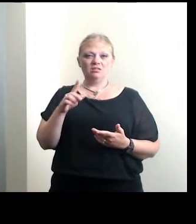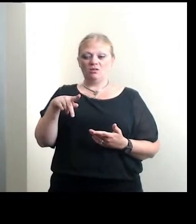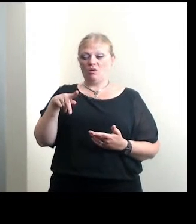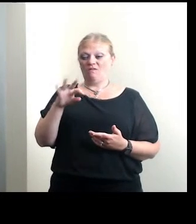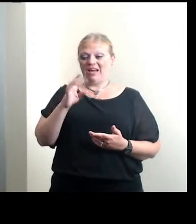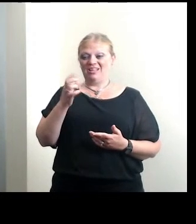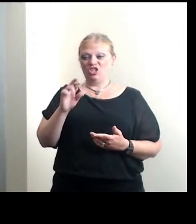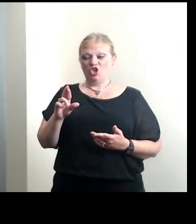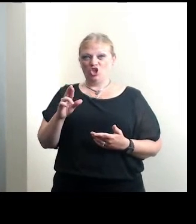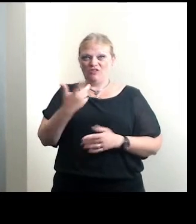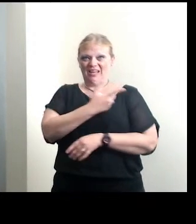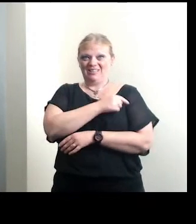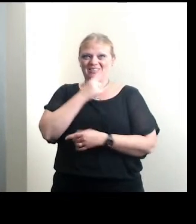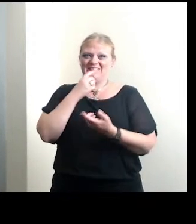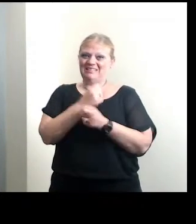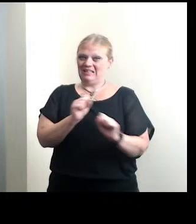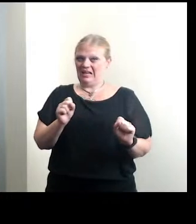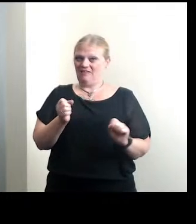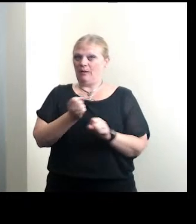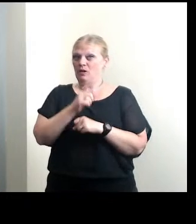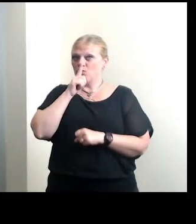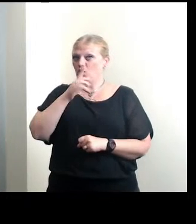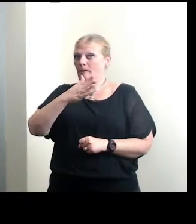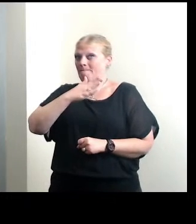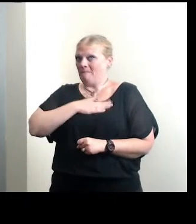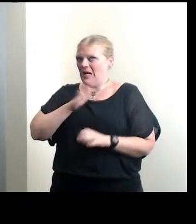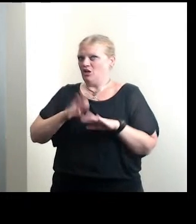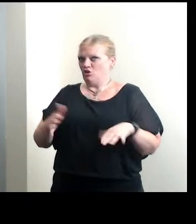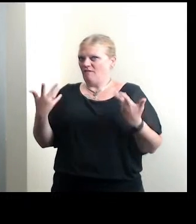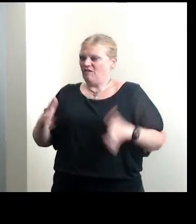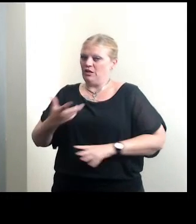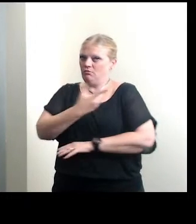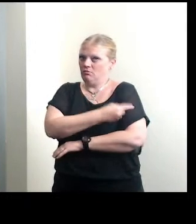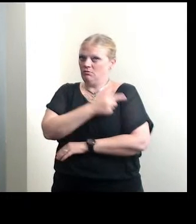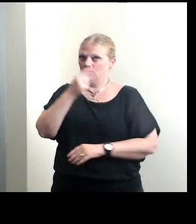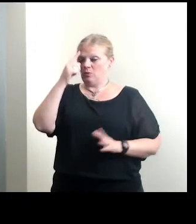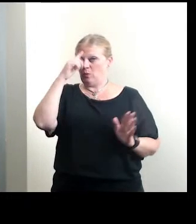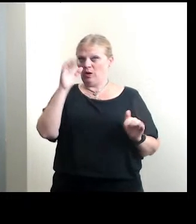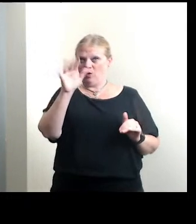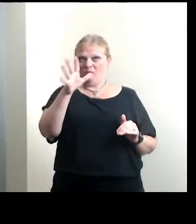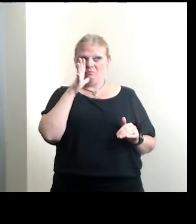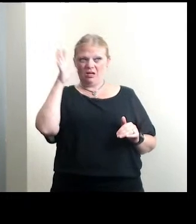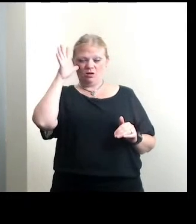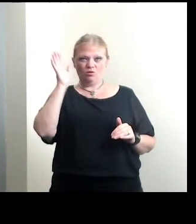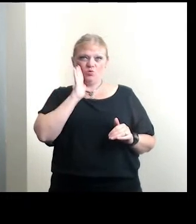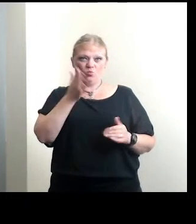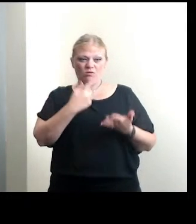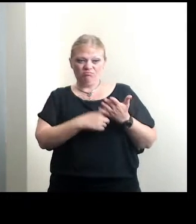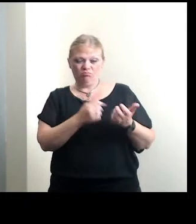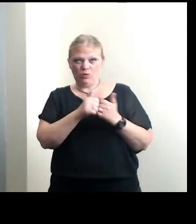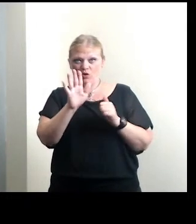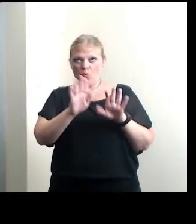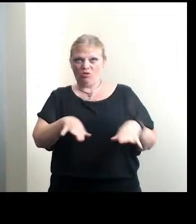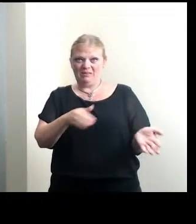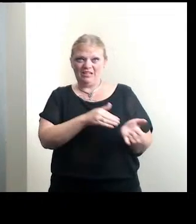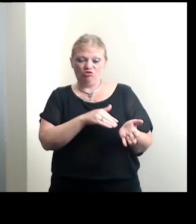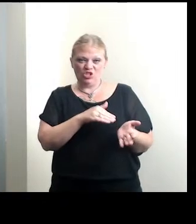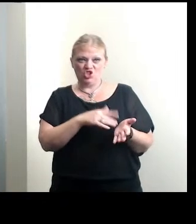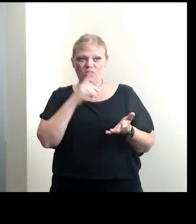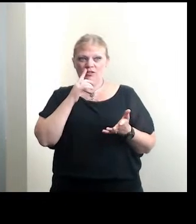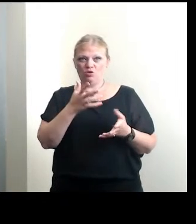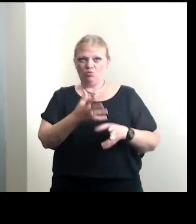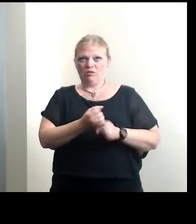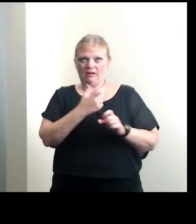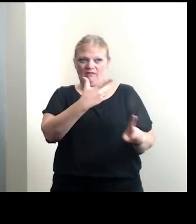is safe. I make sure that my children have been fully vaccinated, and I hope parents, you'll talk to your pediatrician and get your kids